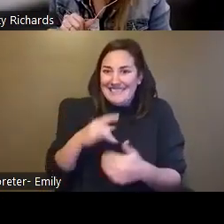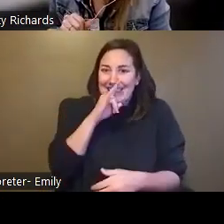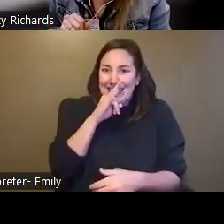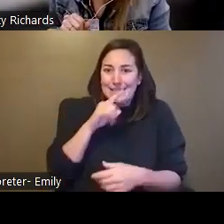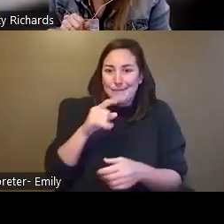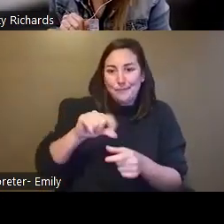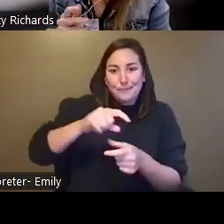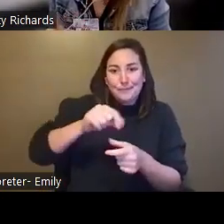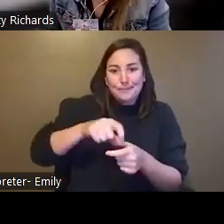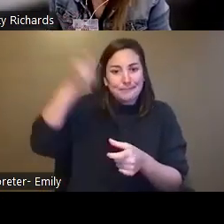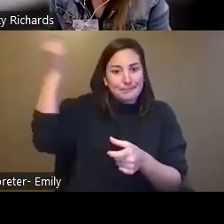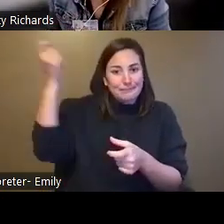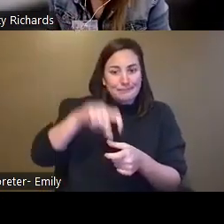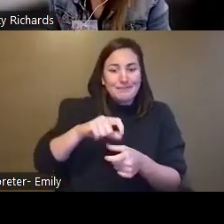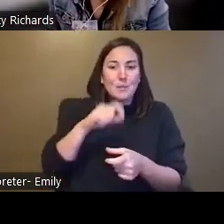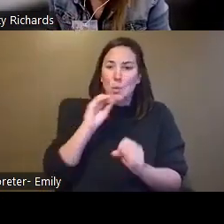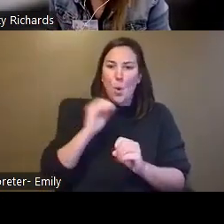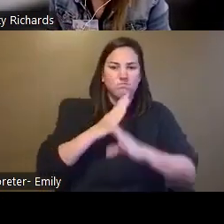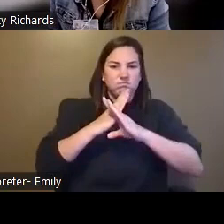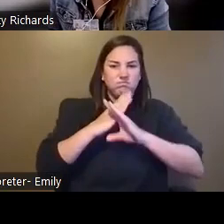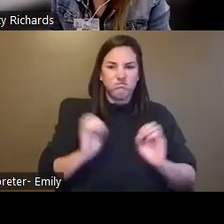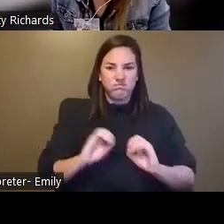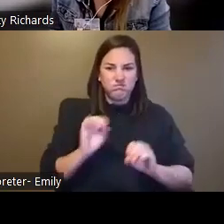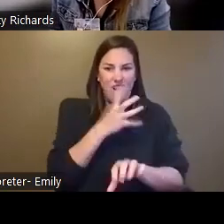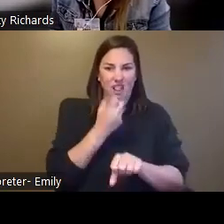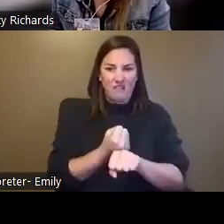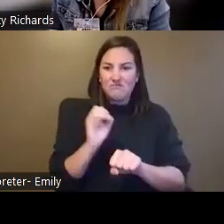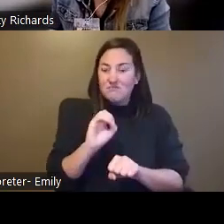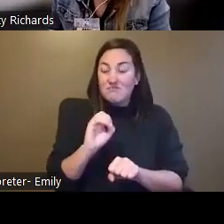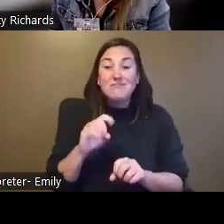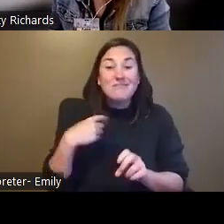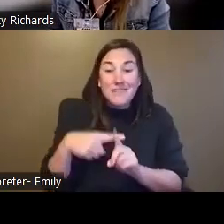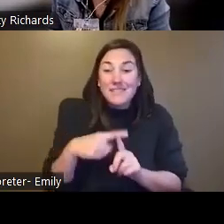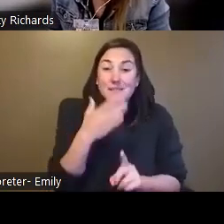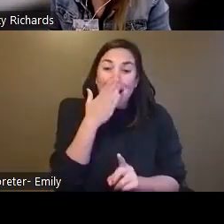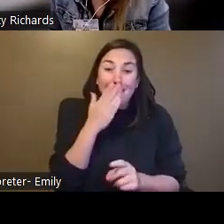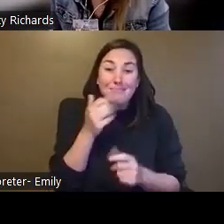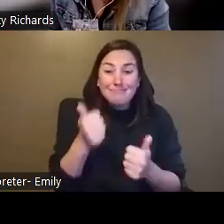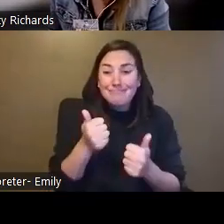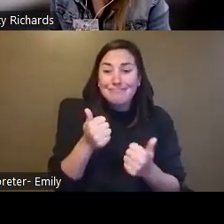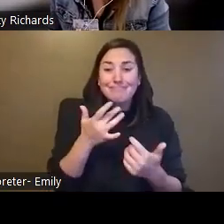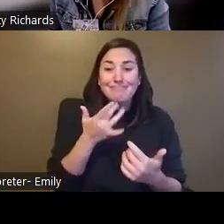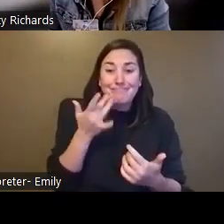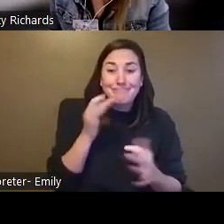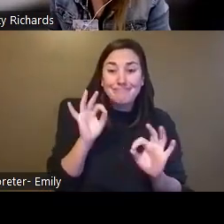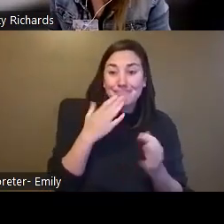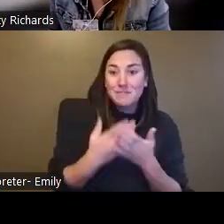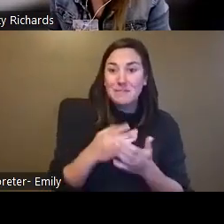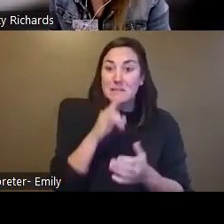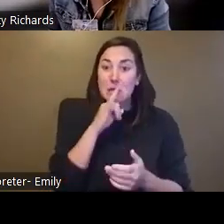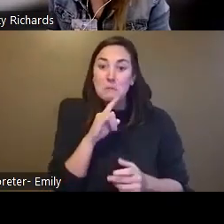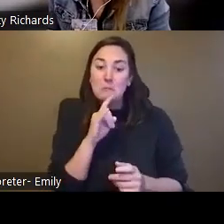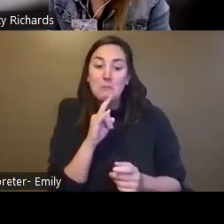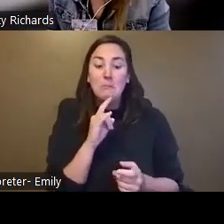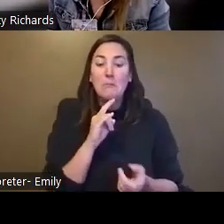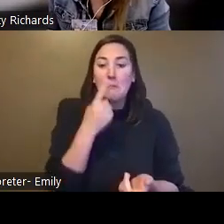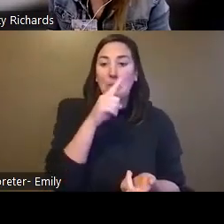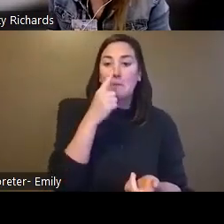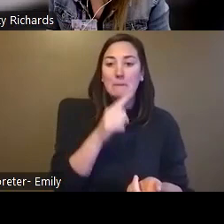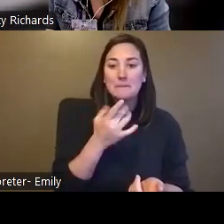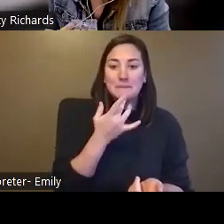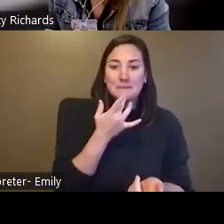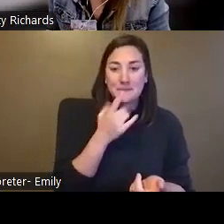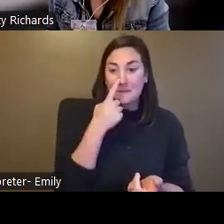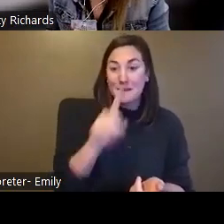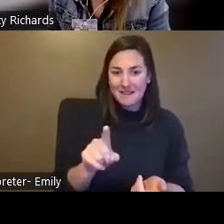off. We spoke about the fruity smell earlier, which could be inviting for children to try and give it a taste.